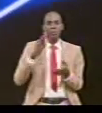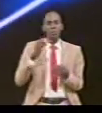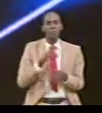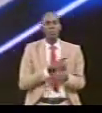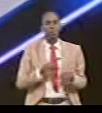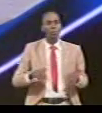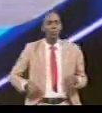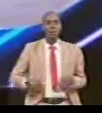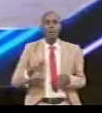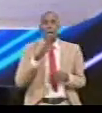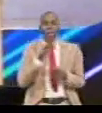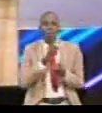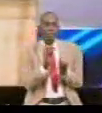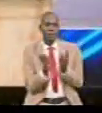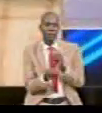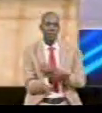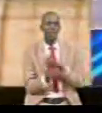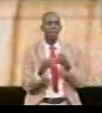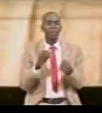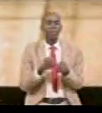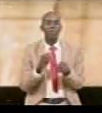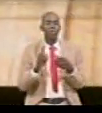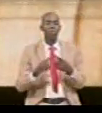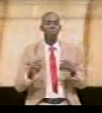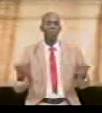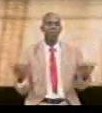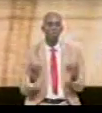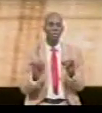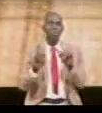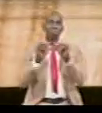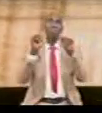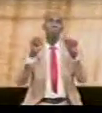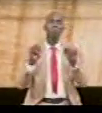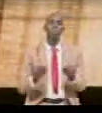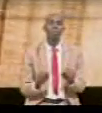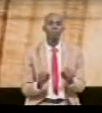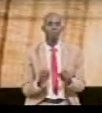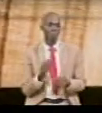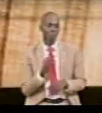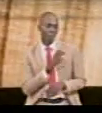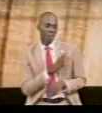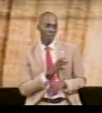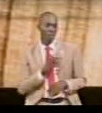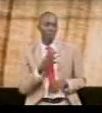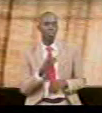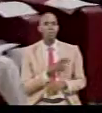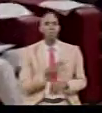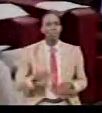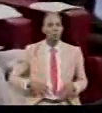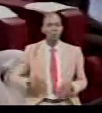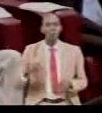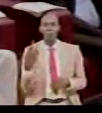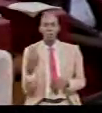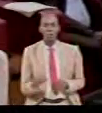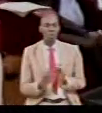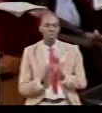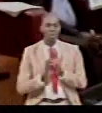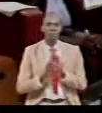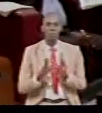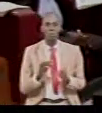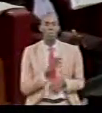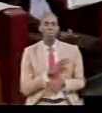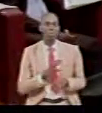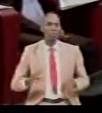changed into the same image. The character of Christ, the model of Christ, the pattern